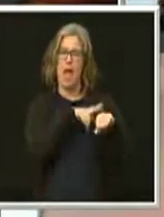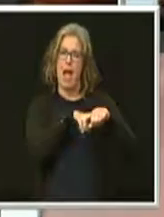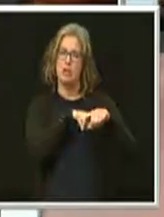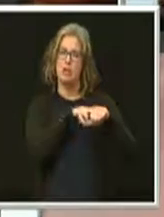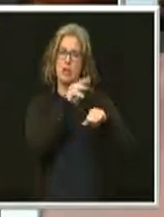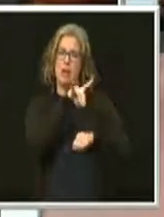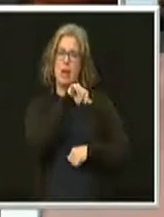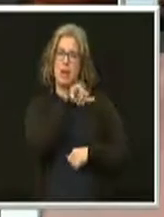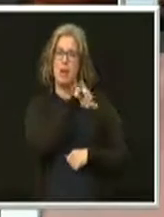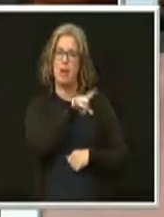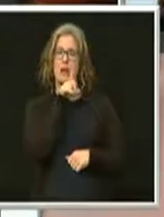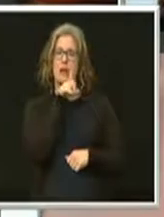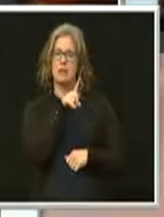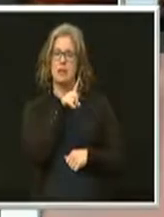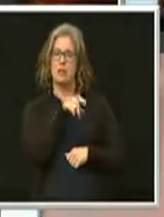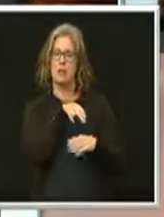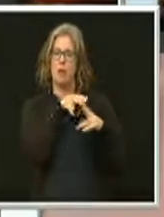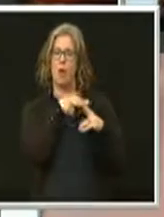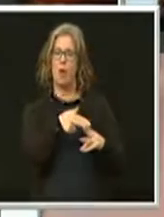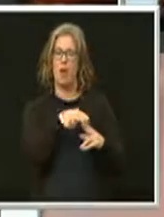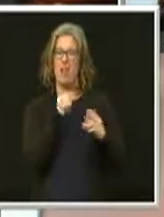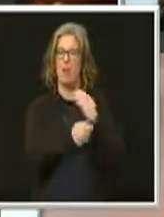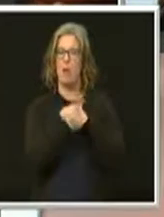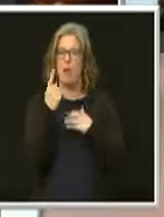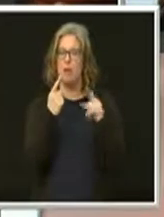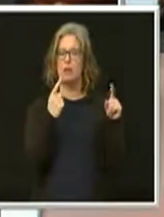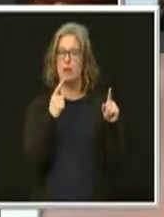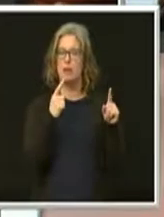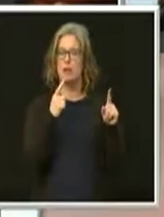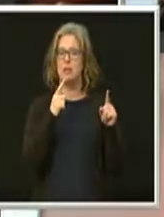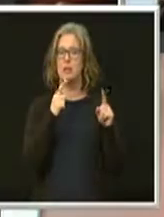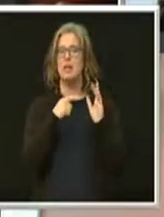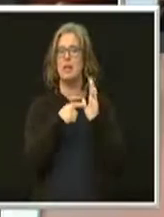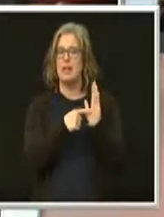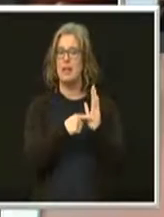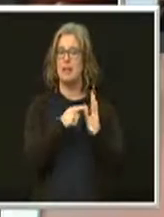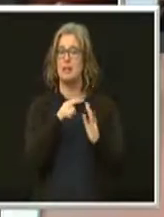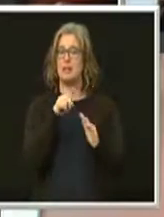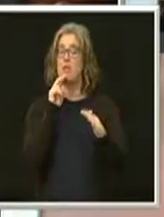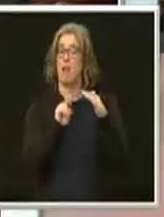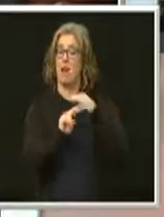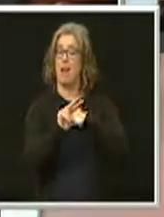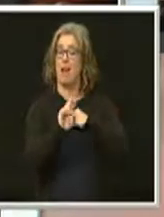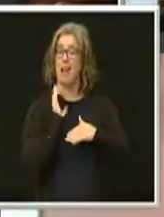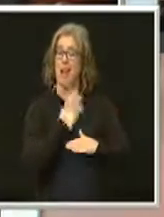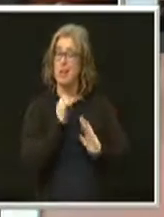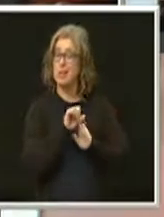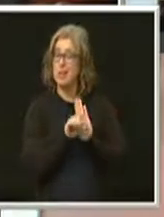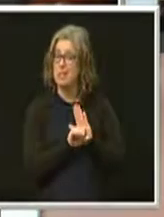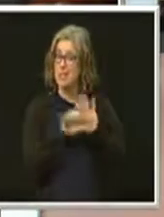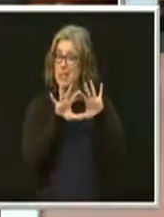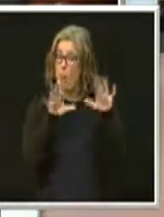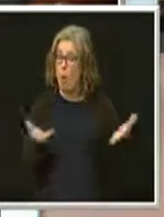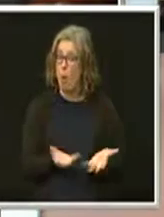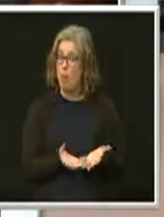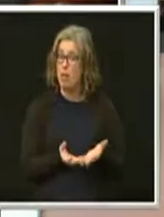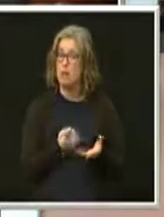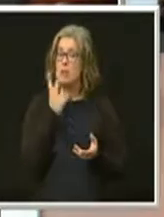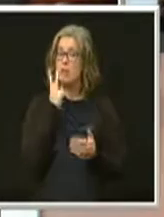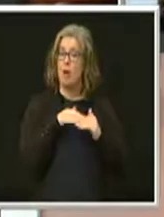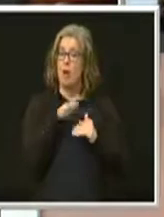media that is being referred to by everyone, indicates forecasts that our state as a whole could